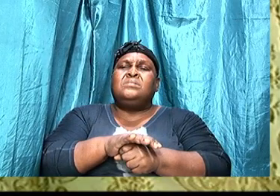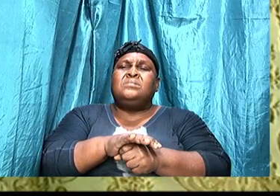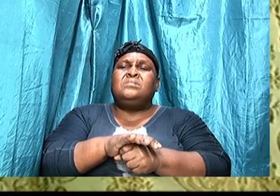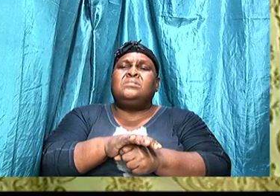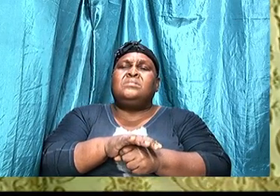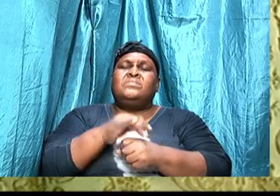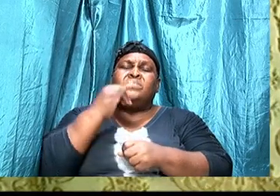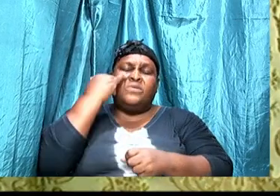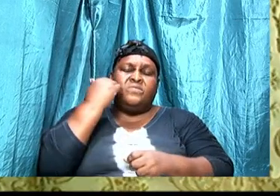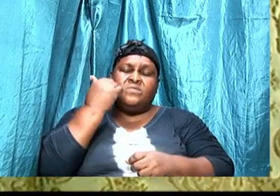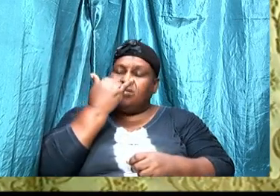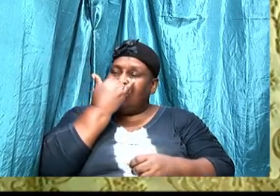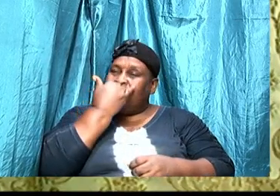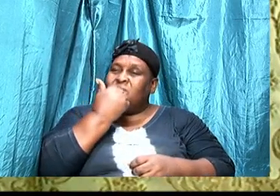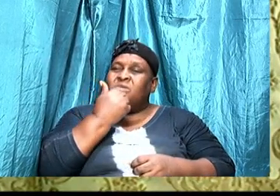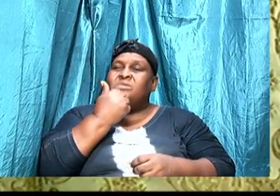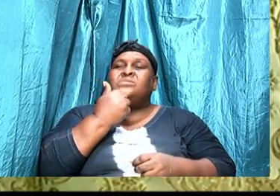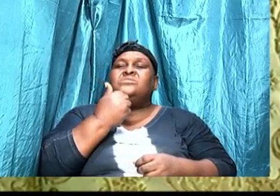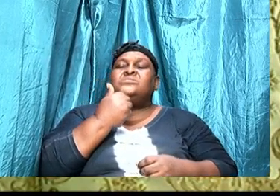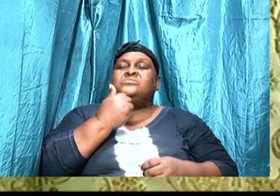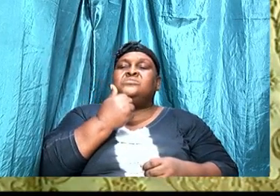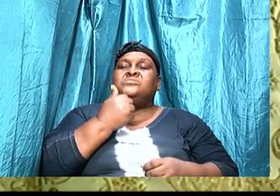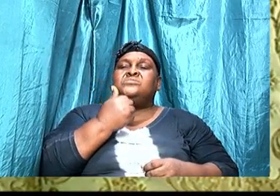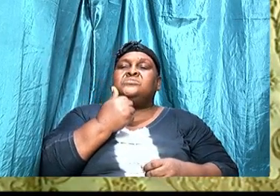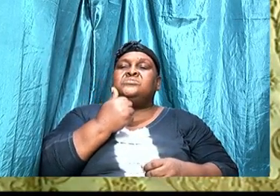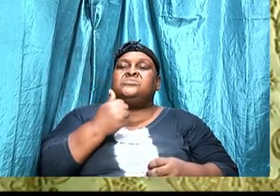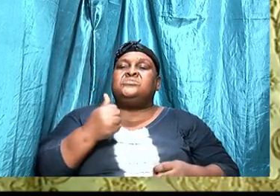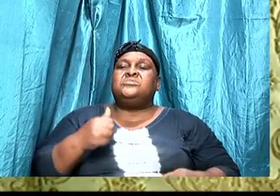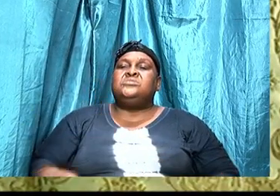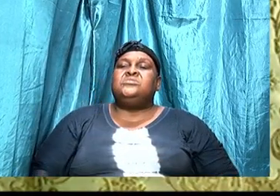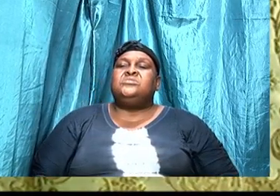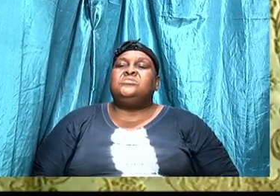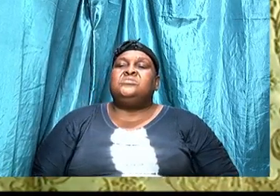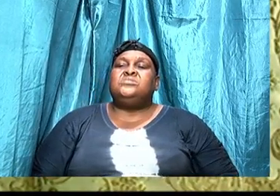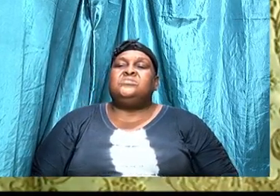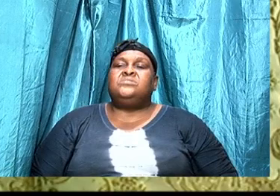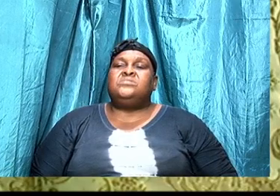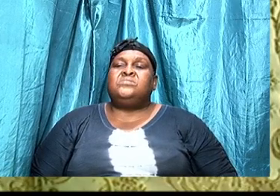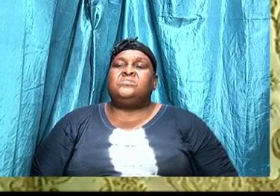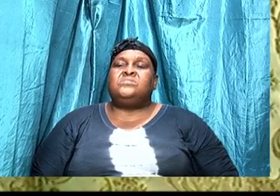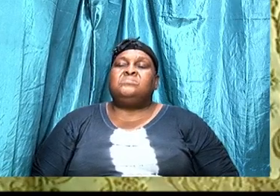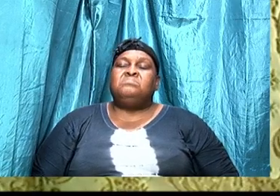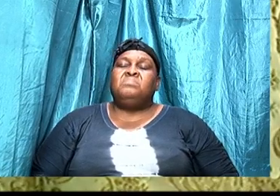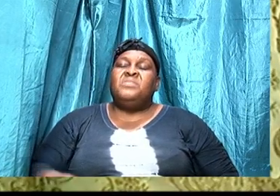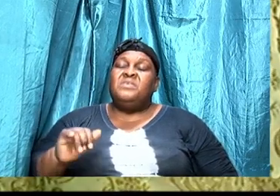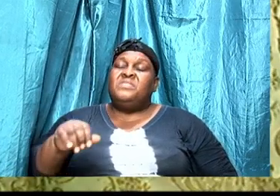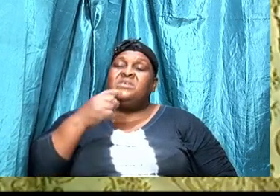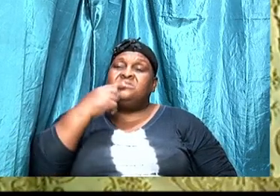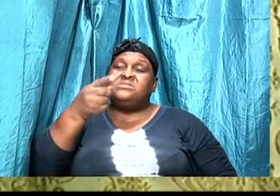of the Jews is, you know, that is covered in 8, 9, and 10 to